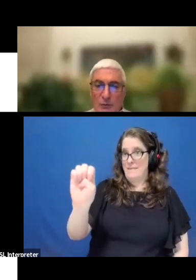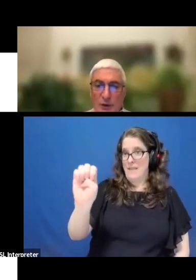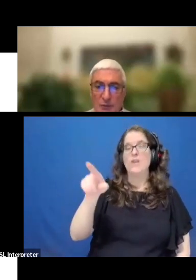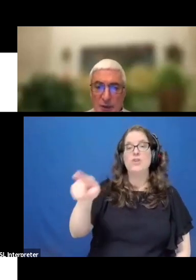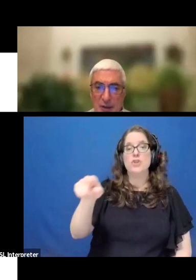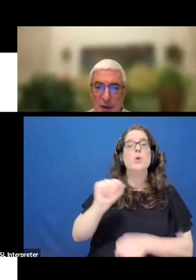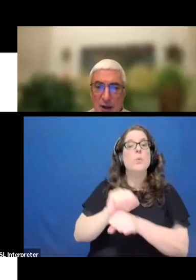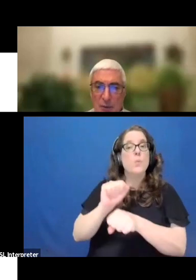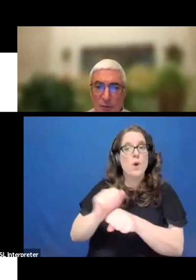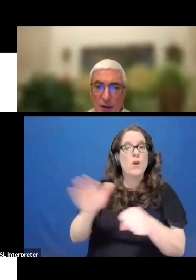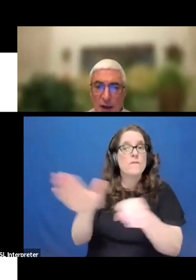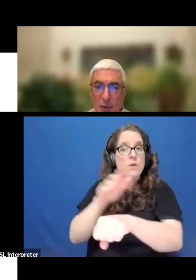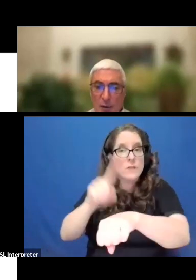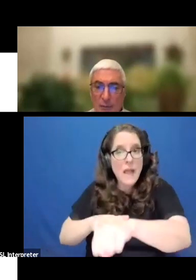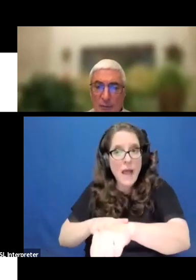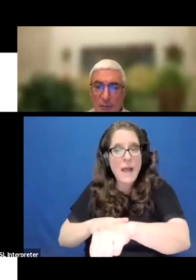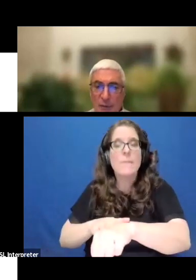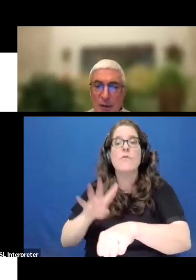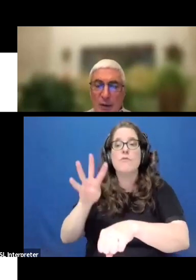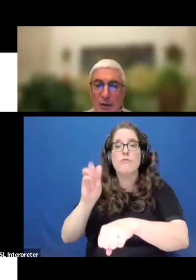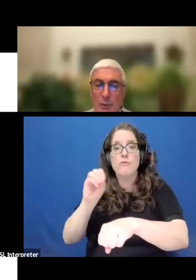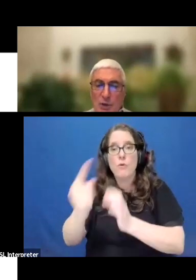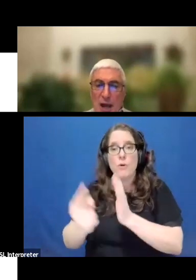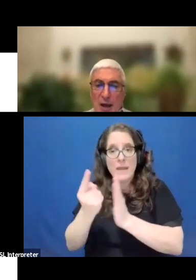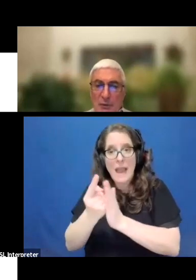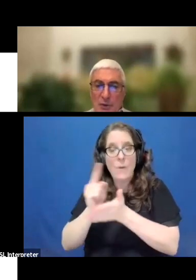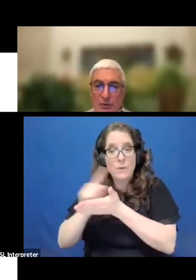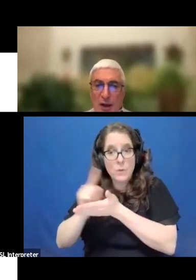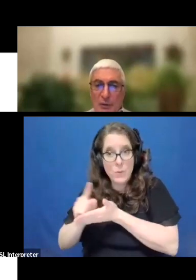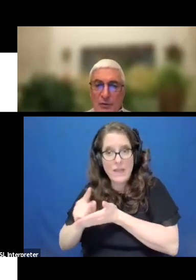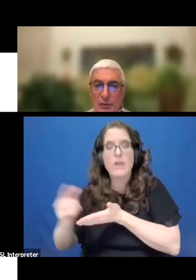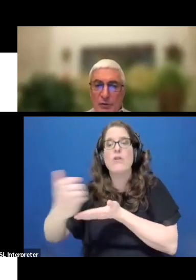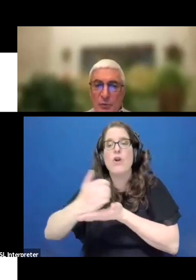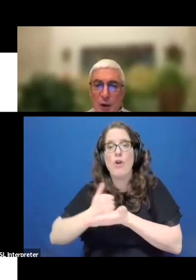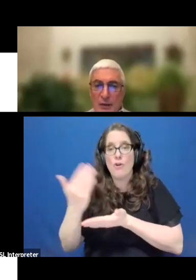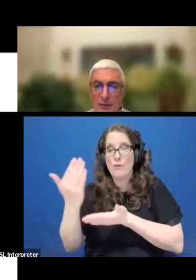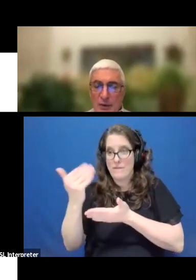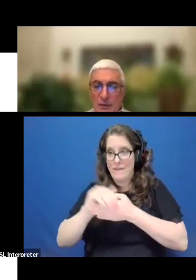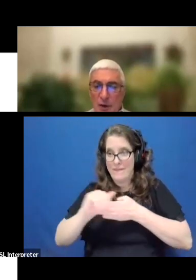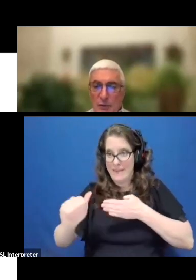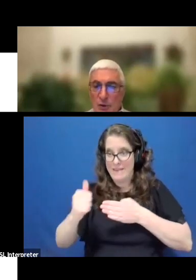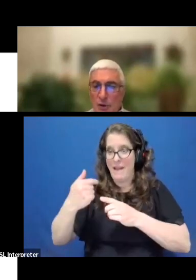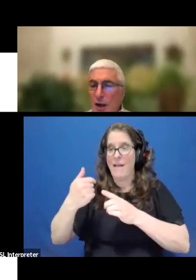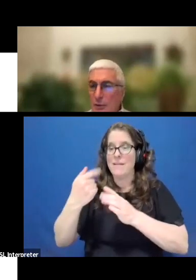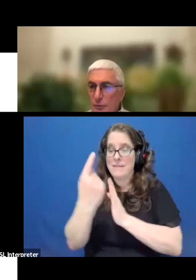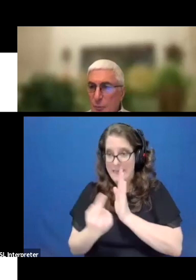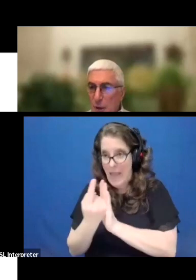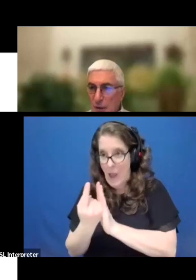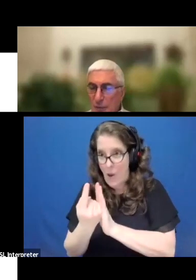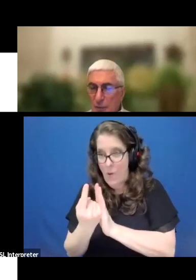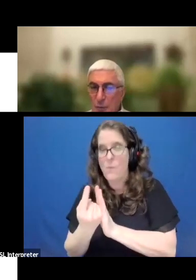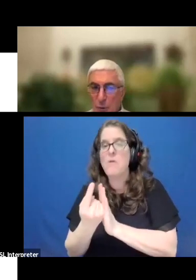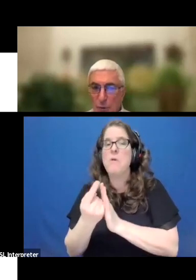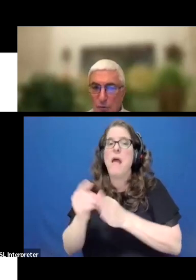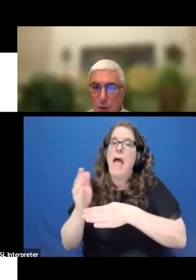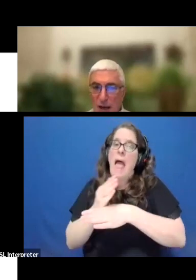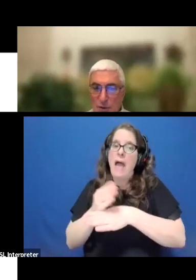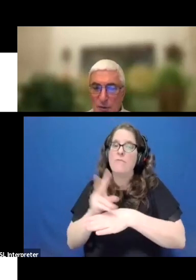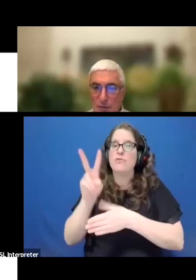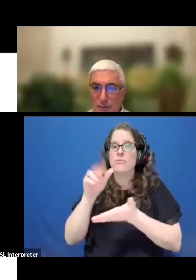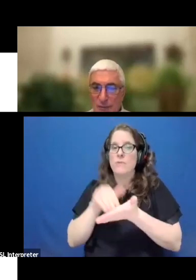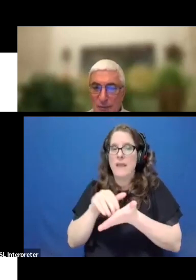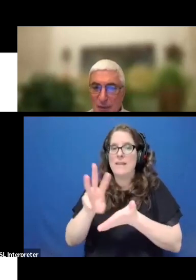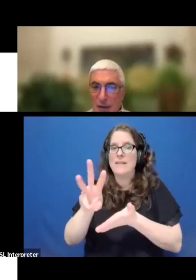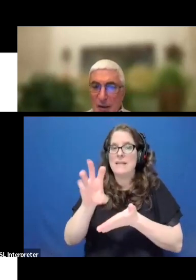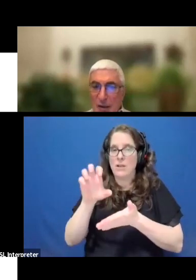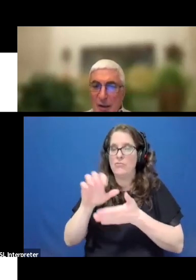earns $15 an hour, which averages out to $2,600 a month gross